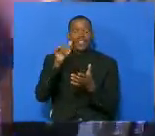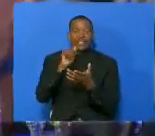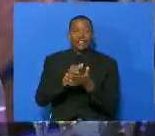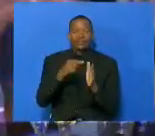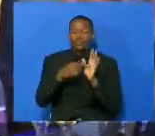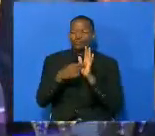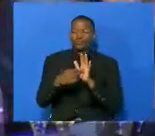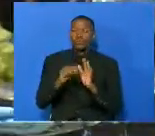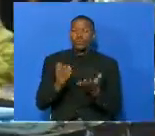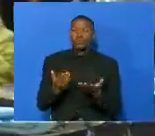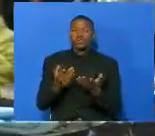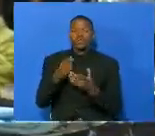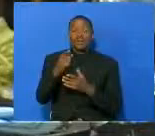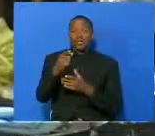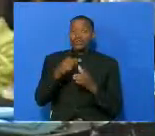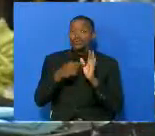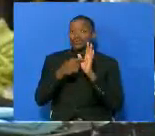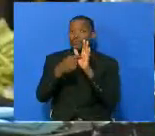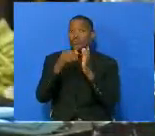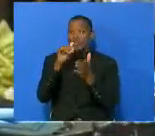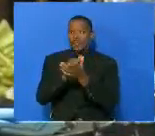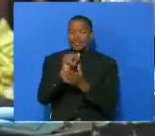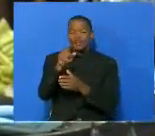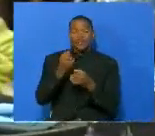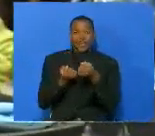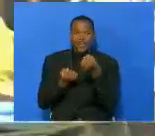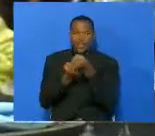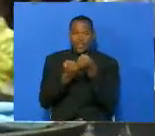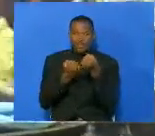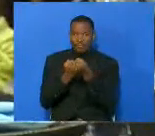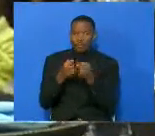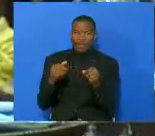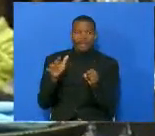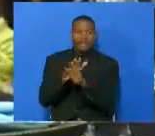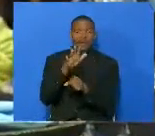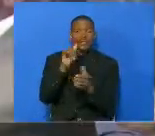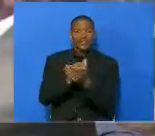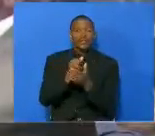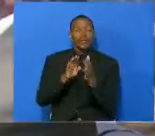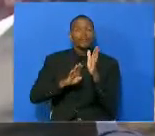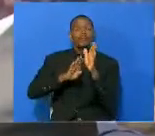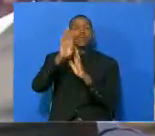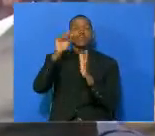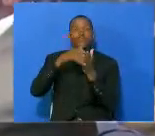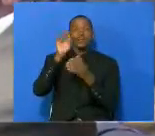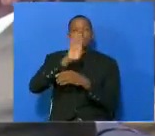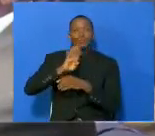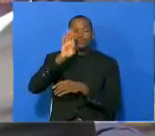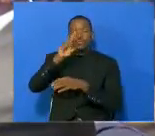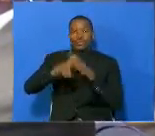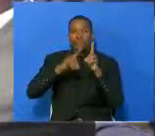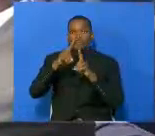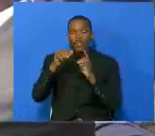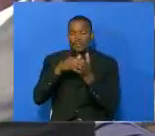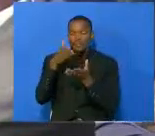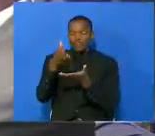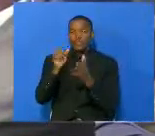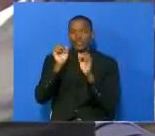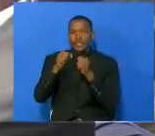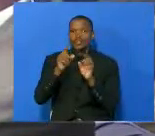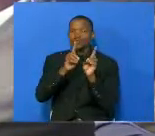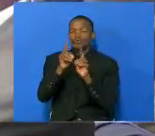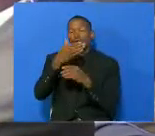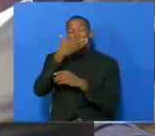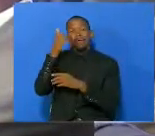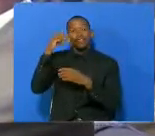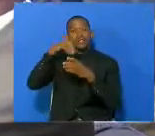ka bosone ke sesupo sa gore ka ke monokeng le thotloetso e kwa godimo ya Batswana, setlhopha se ka dira go feta